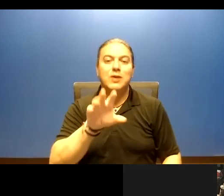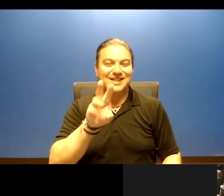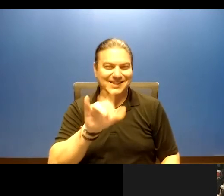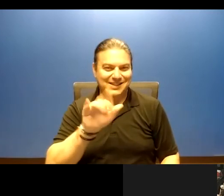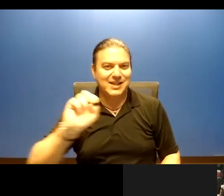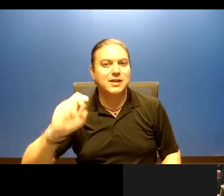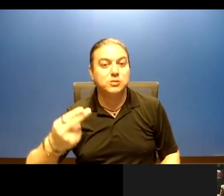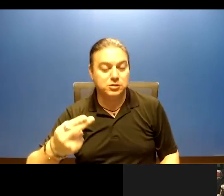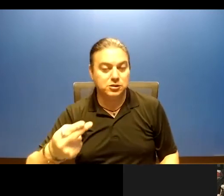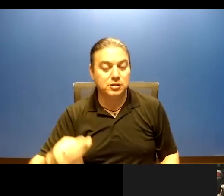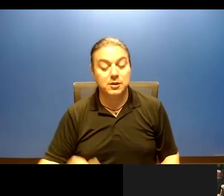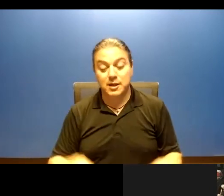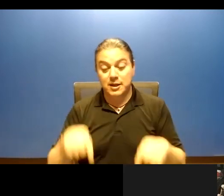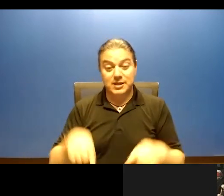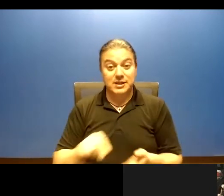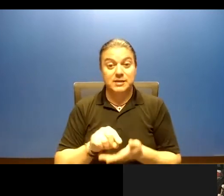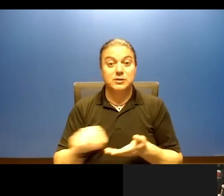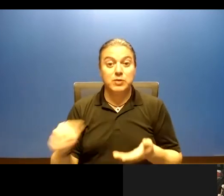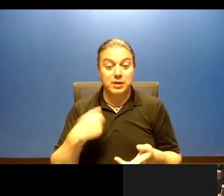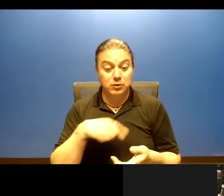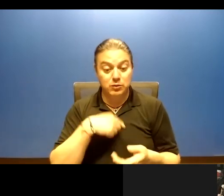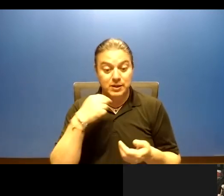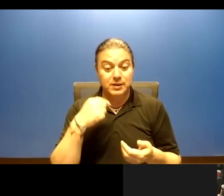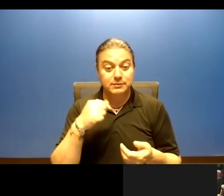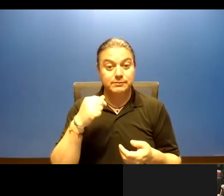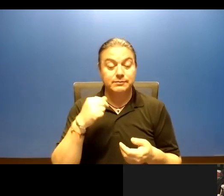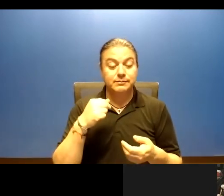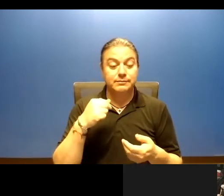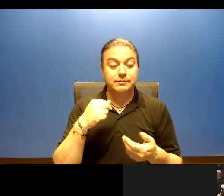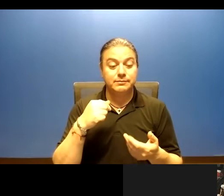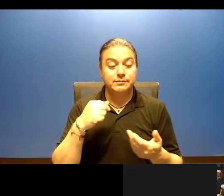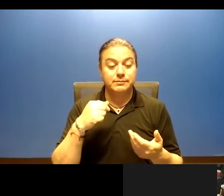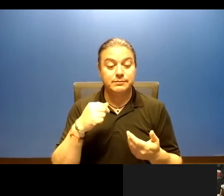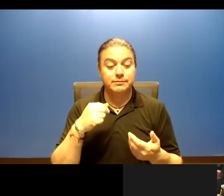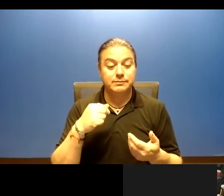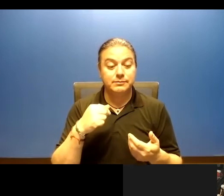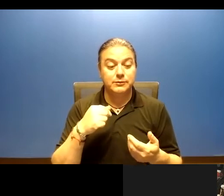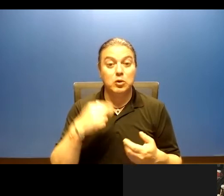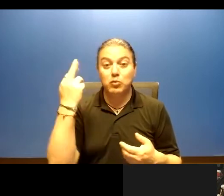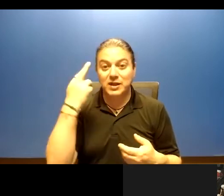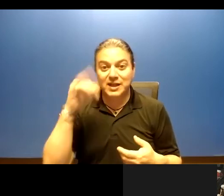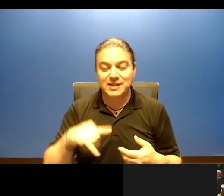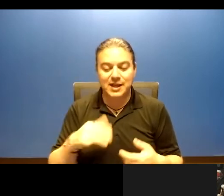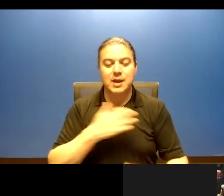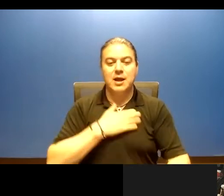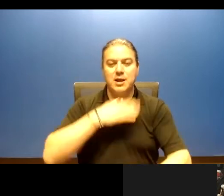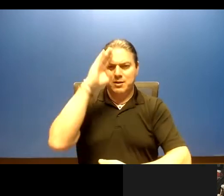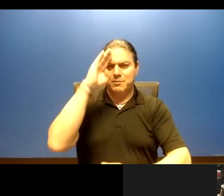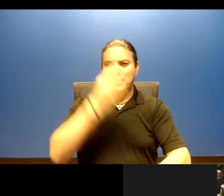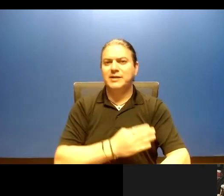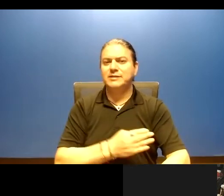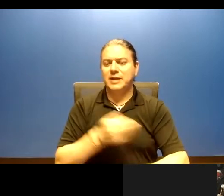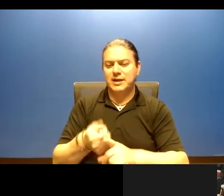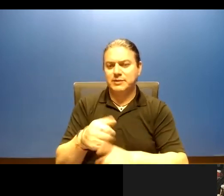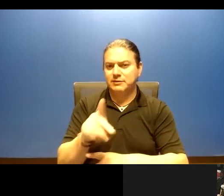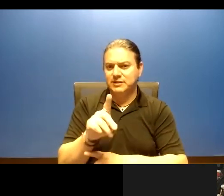absolutely reminded of that, in that my son, who is disabled, lives in College Station, and we remodeled a house up